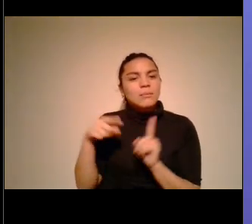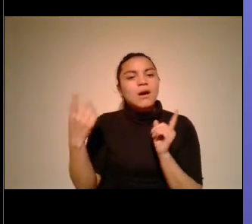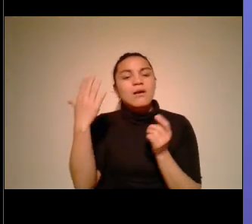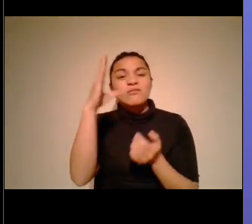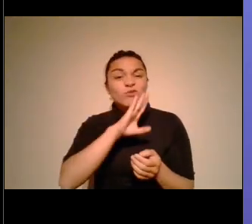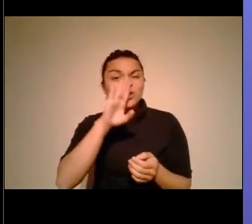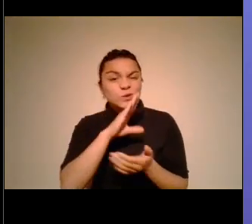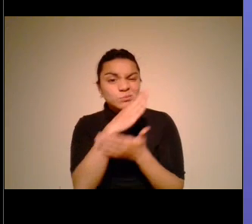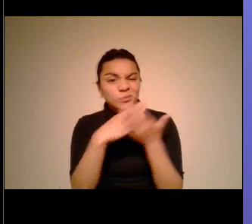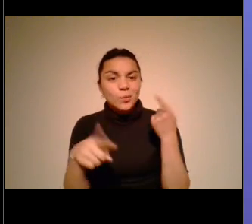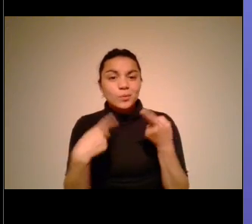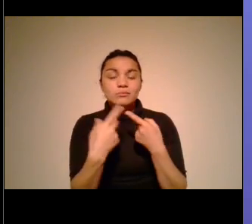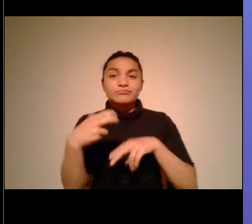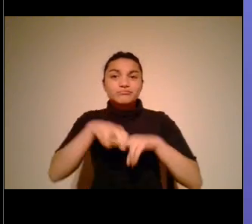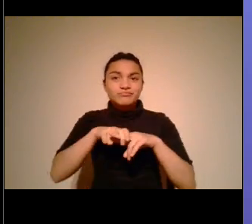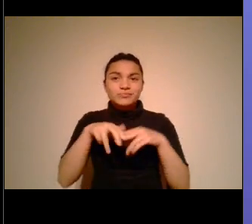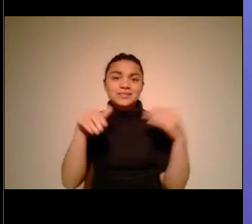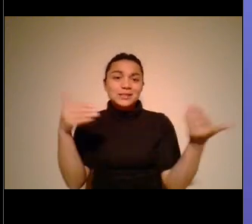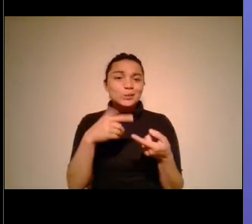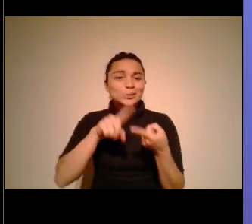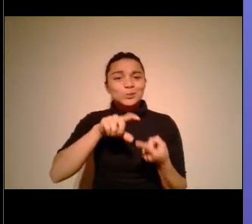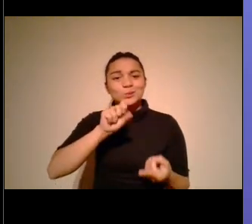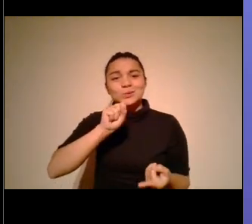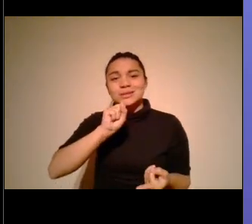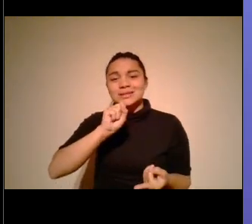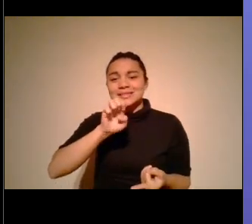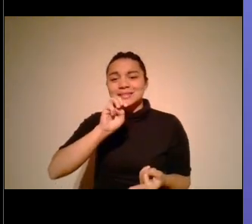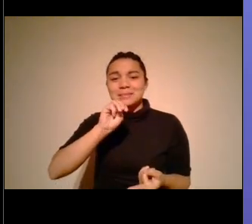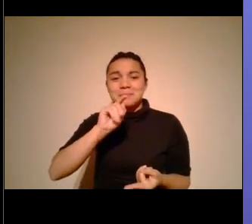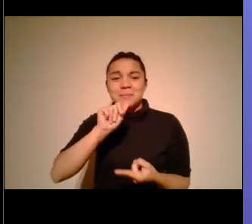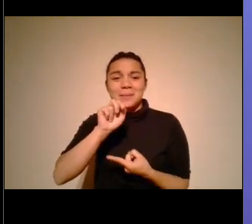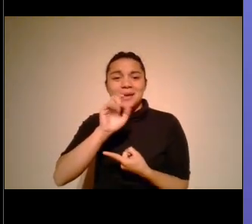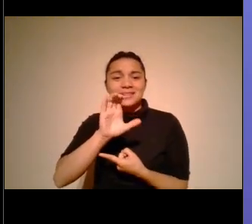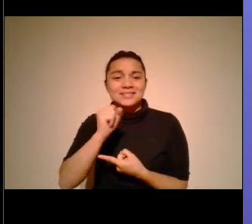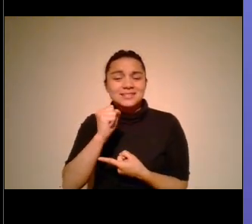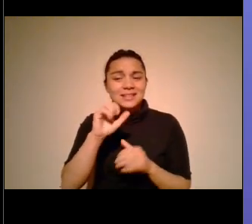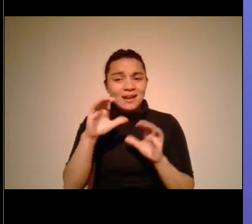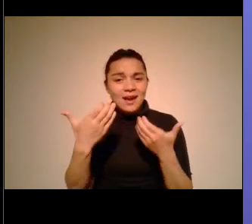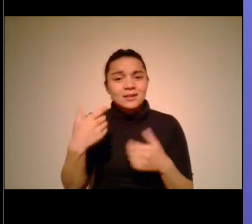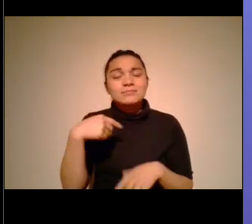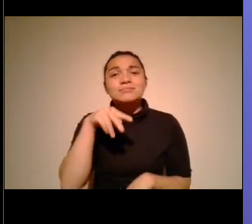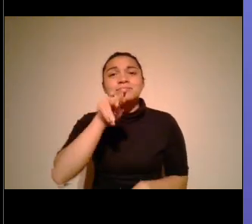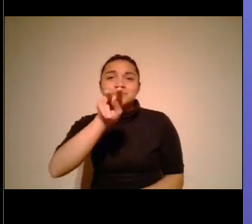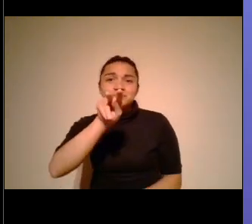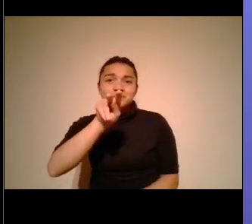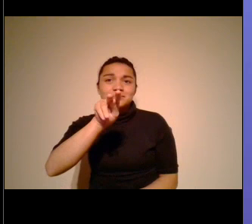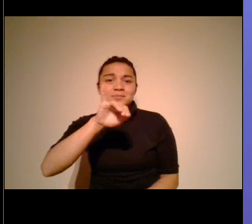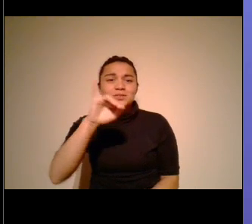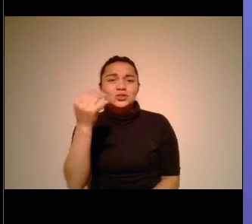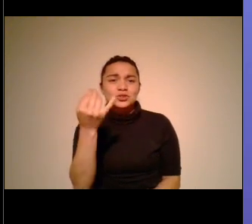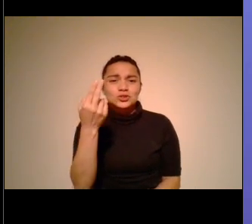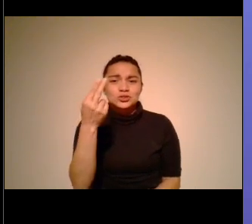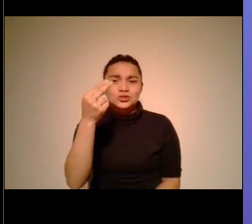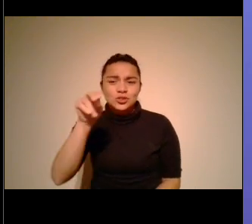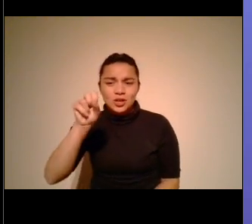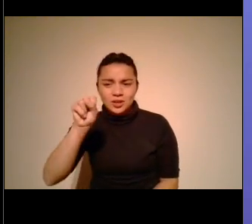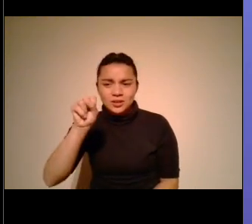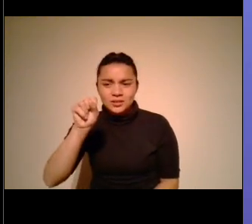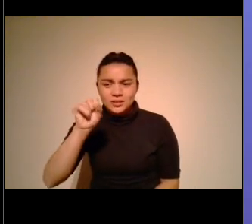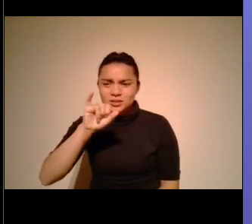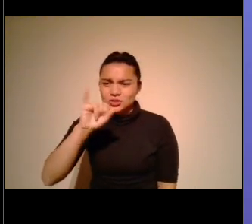to semantics class and you get the example of John likes herself with a star on it, and you